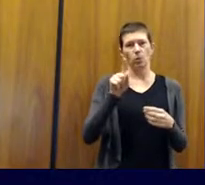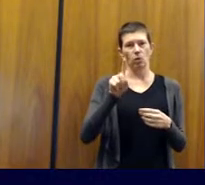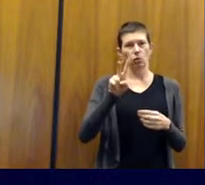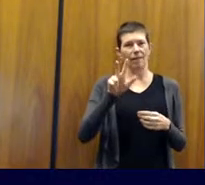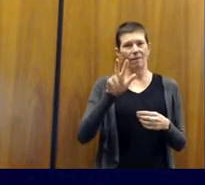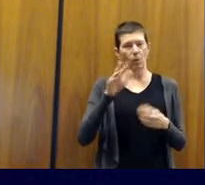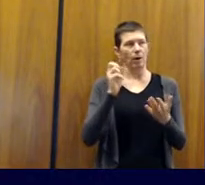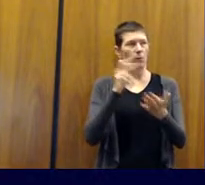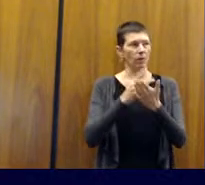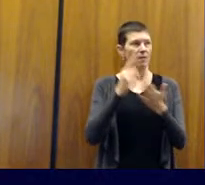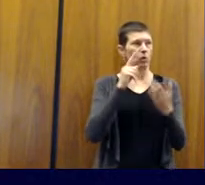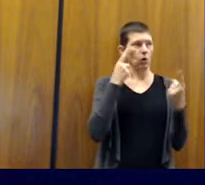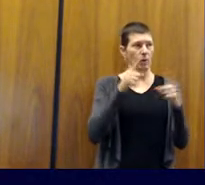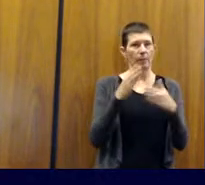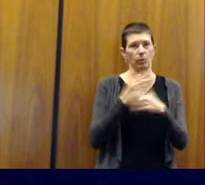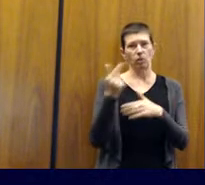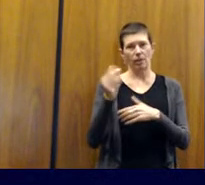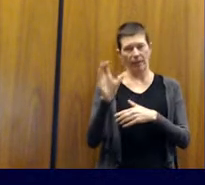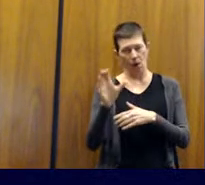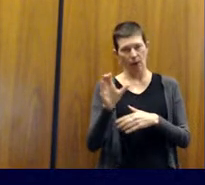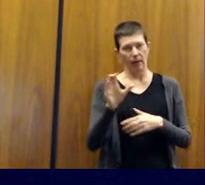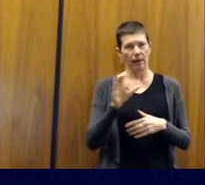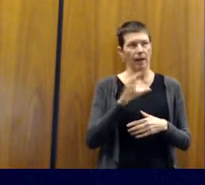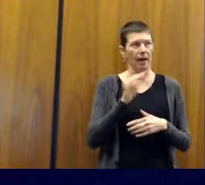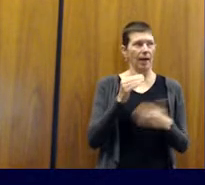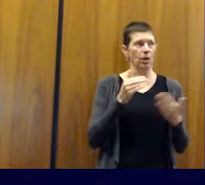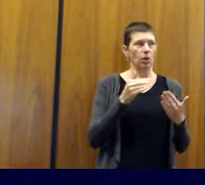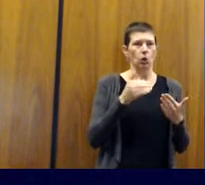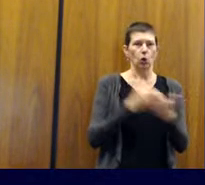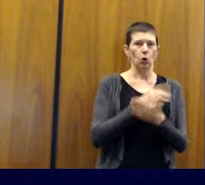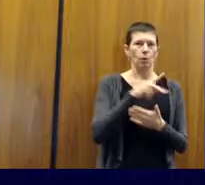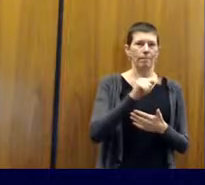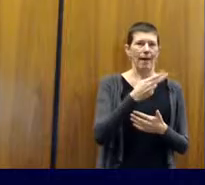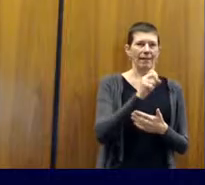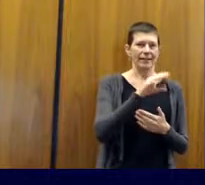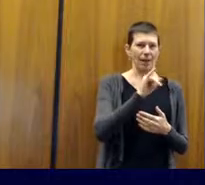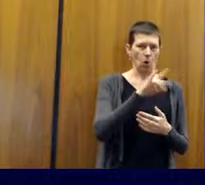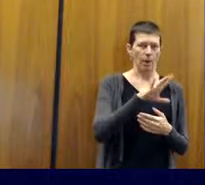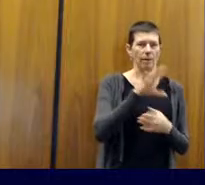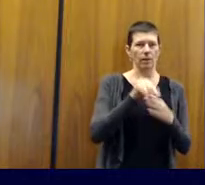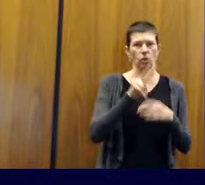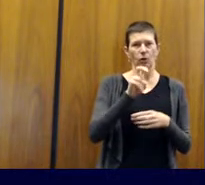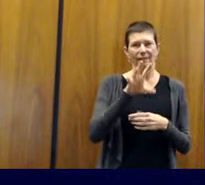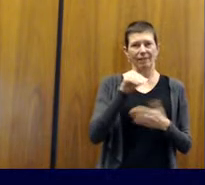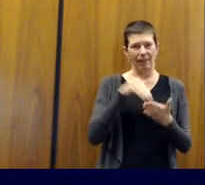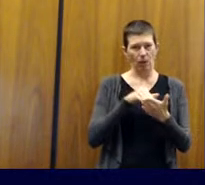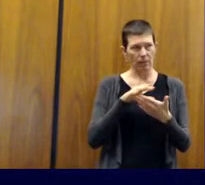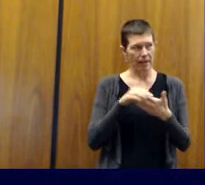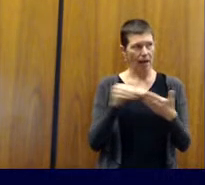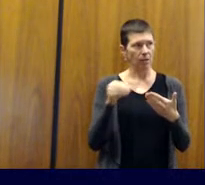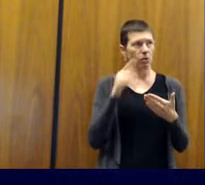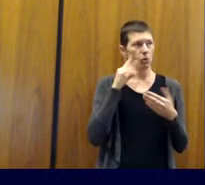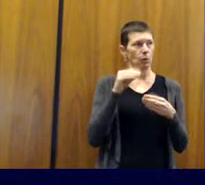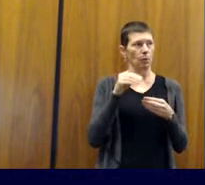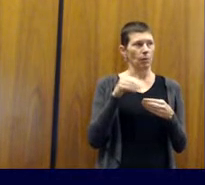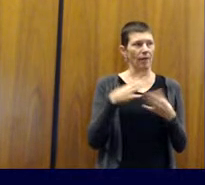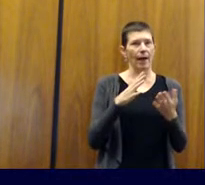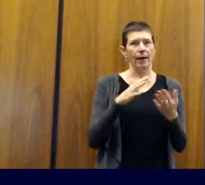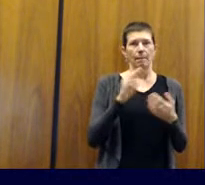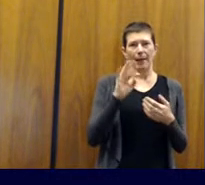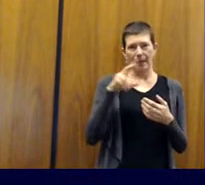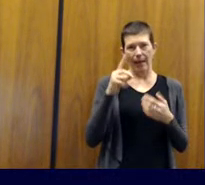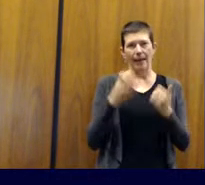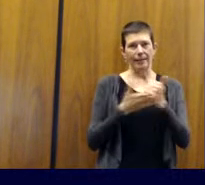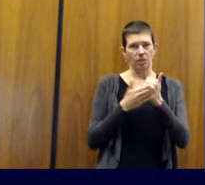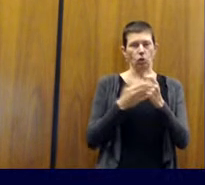2025-1251, approval of an agreement between Genesee County and New Paths Incorporated in the amount of $250,000 to provide medicated